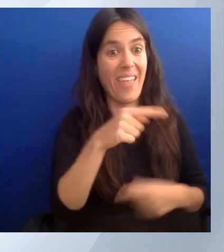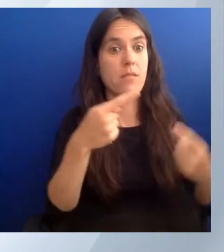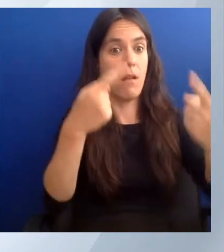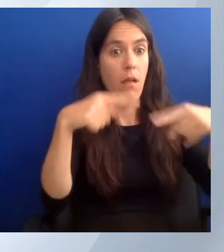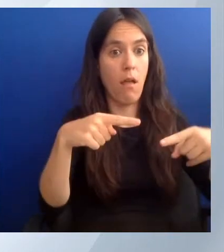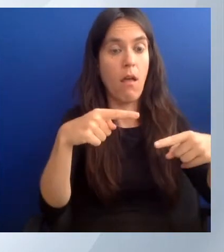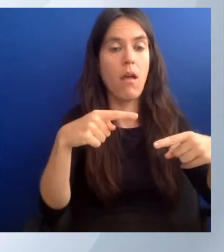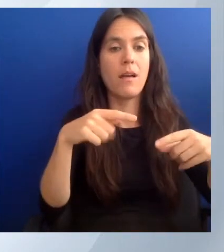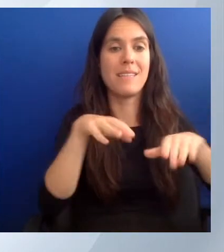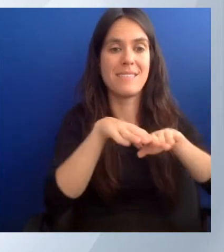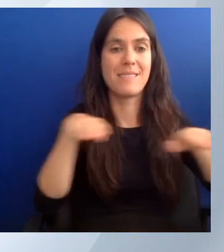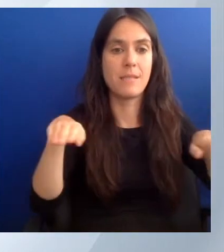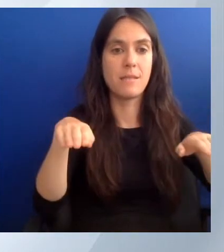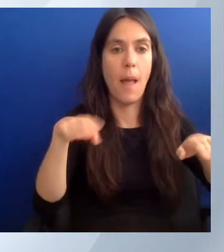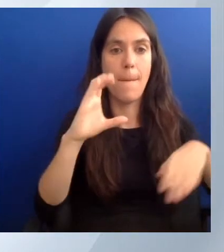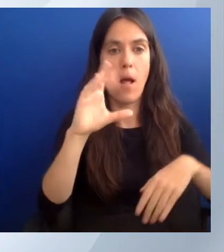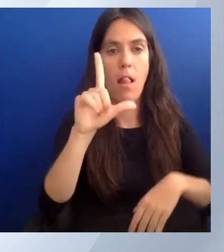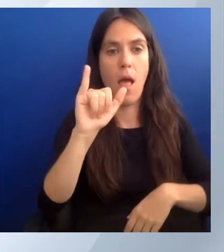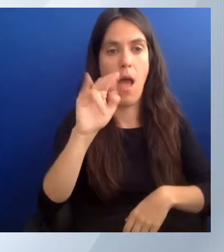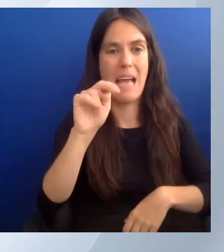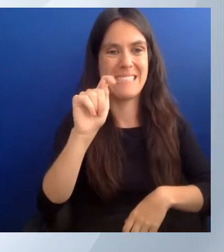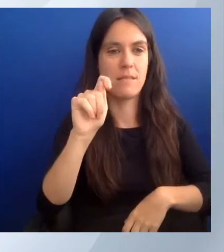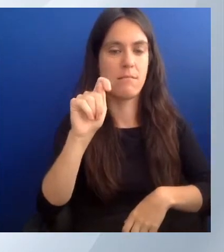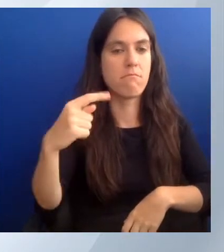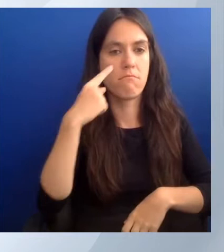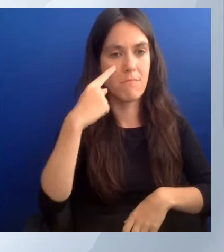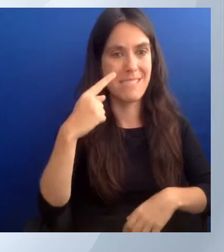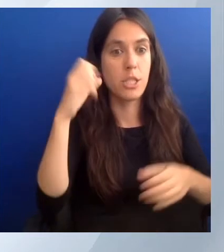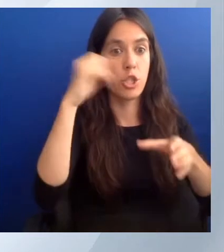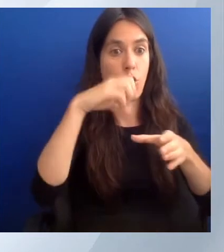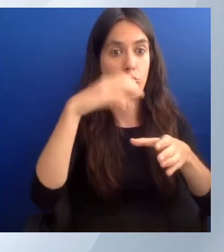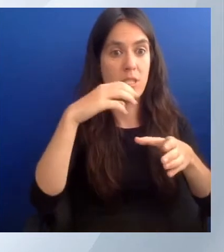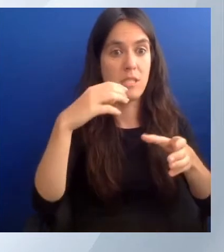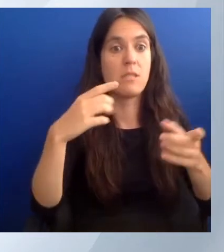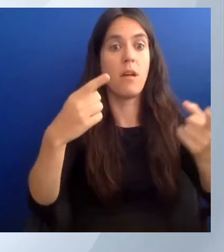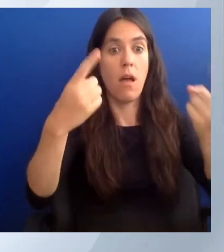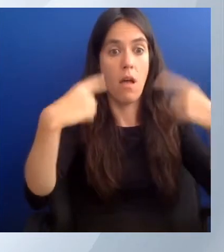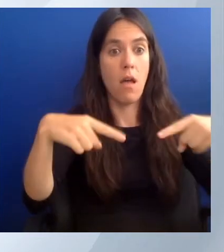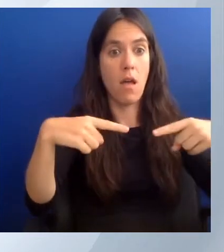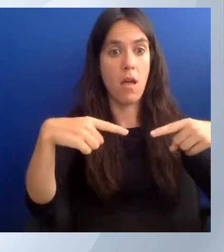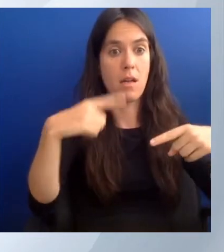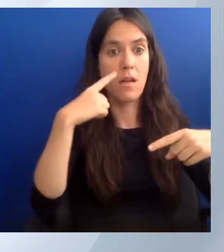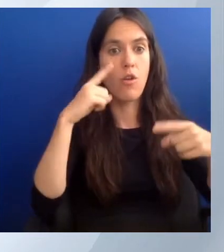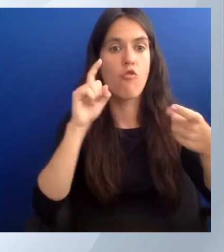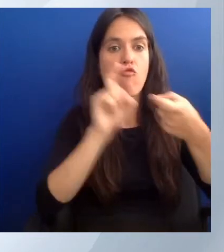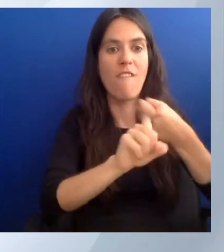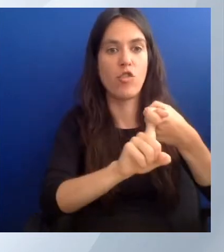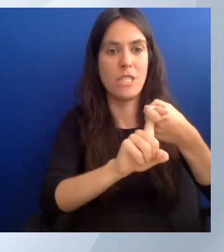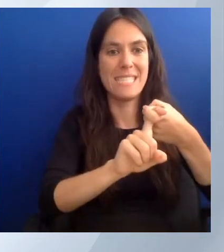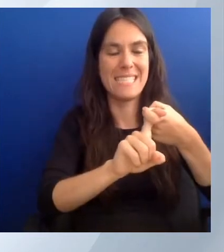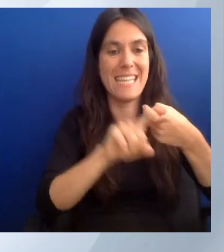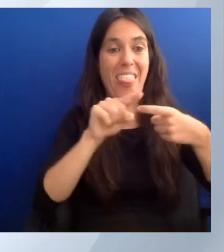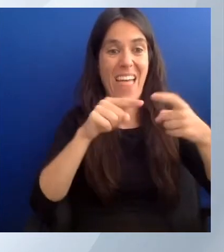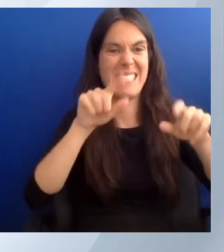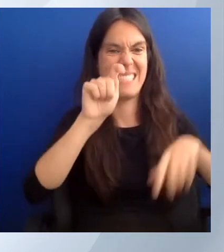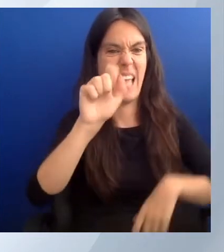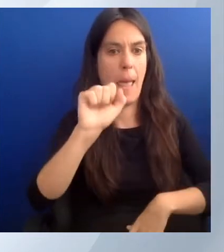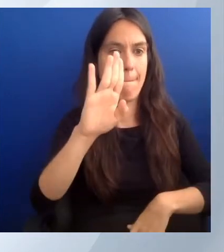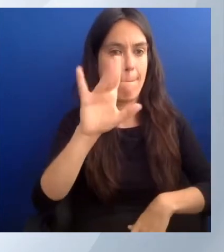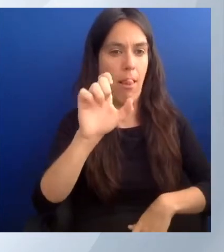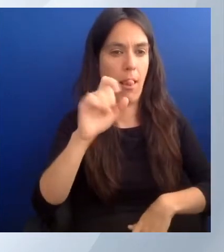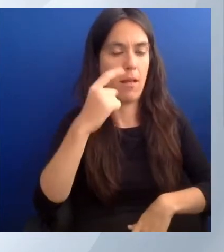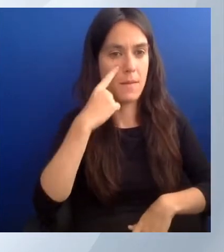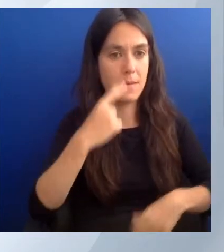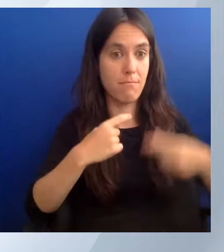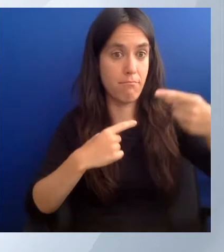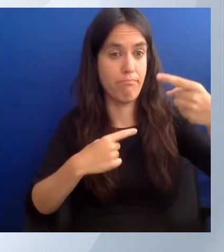client. This gives us access to our tables in Azure Storage. And then we need to get a reference to that table. Now, the interesting thing